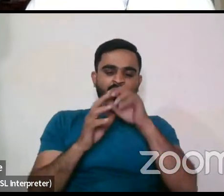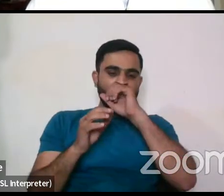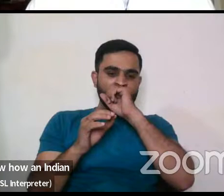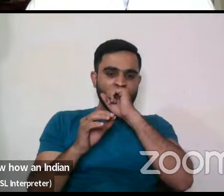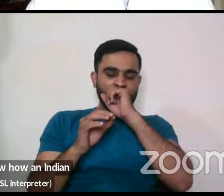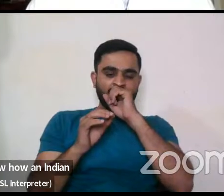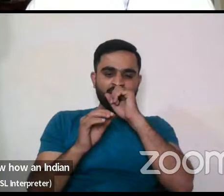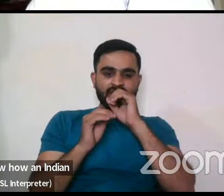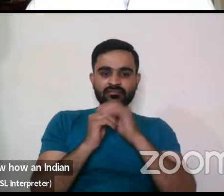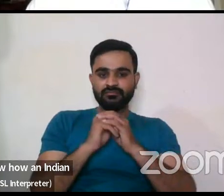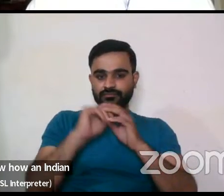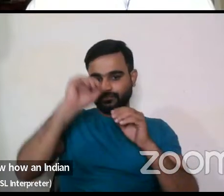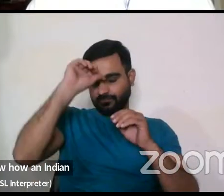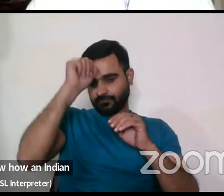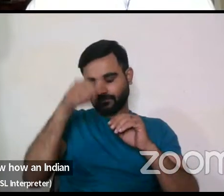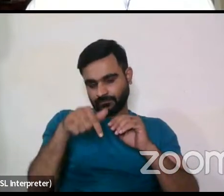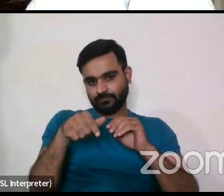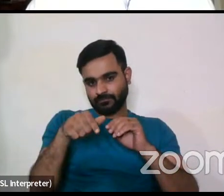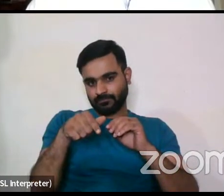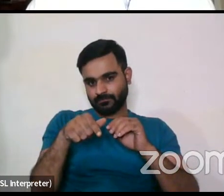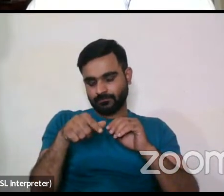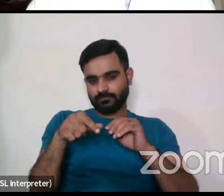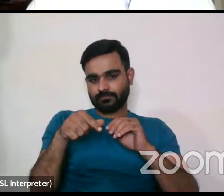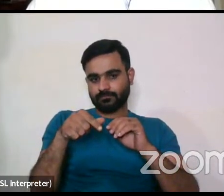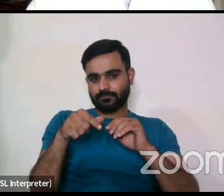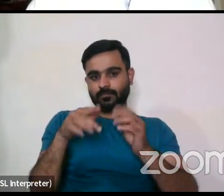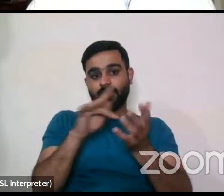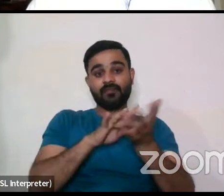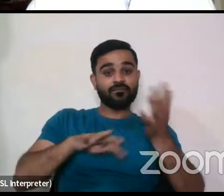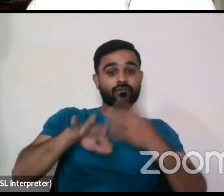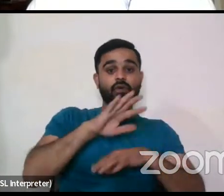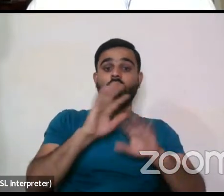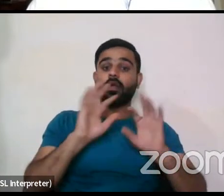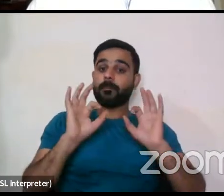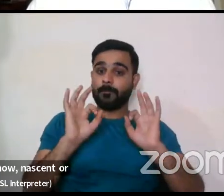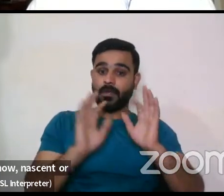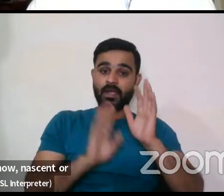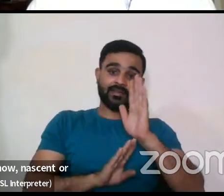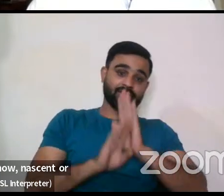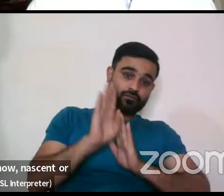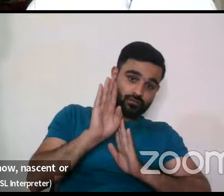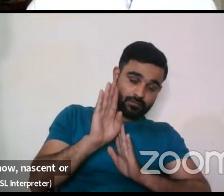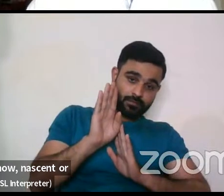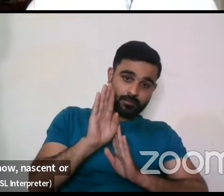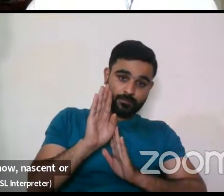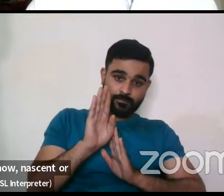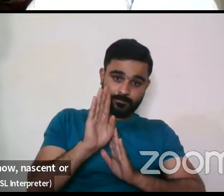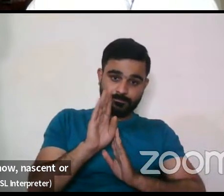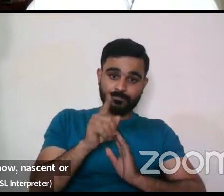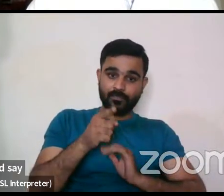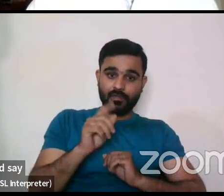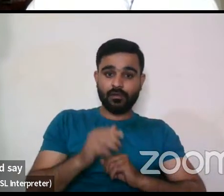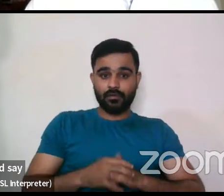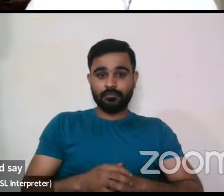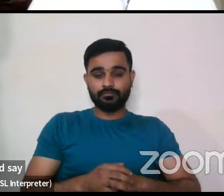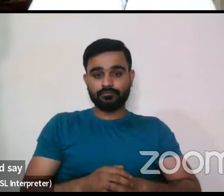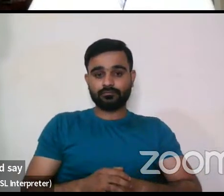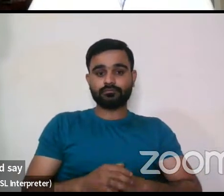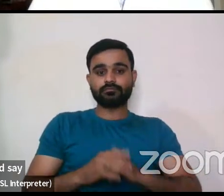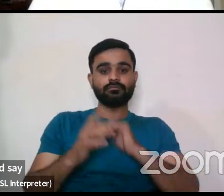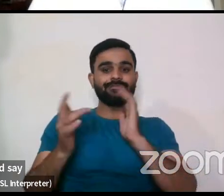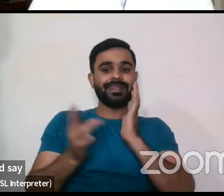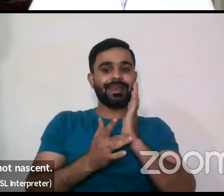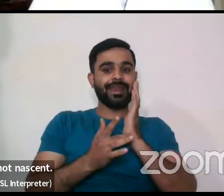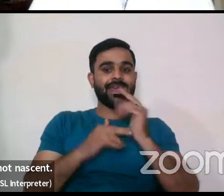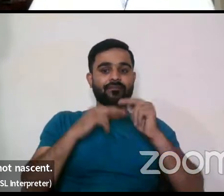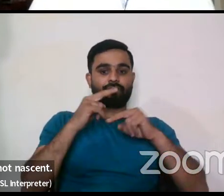affect India's nascent, or very, very well growing, I should say, not nascent, tech industry? And